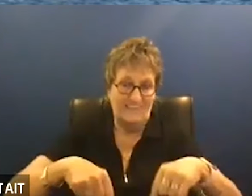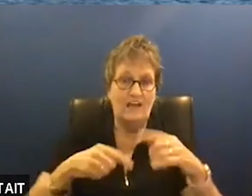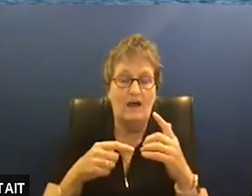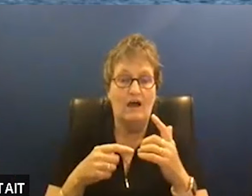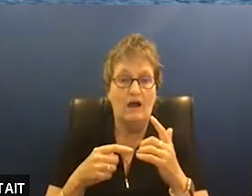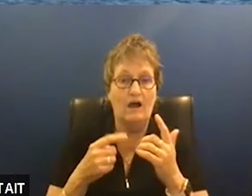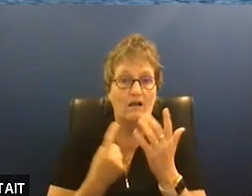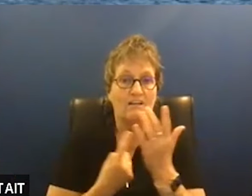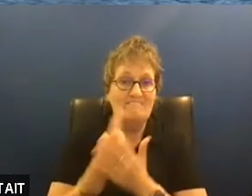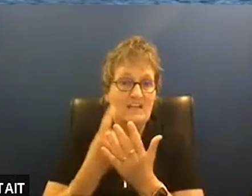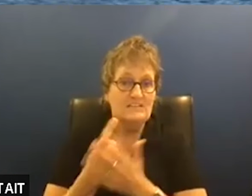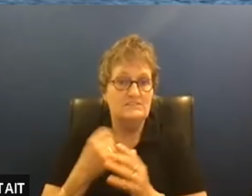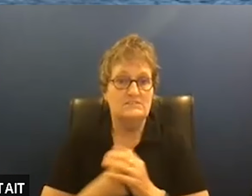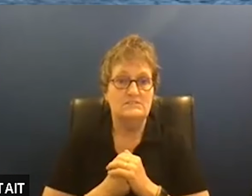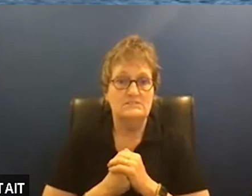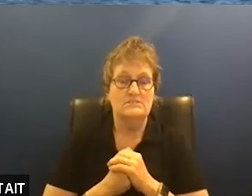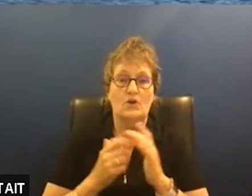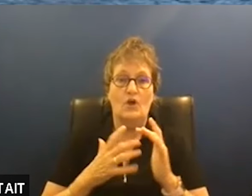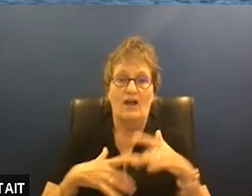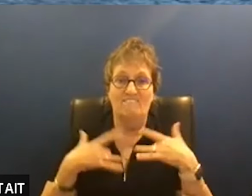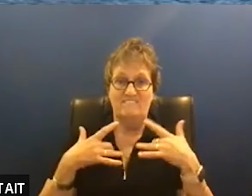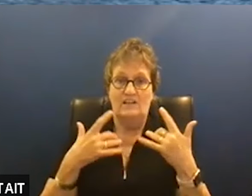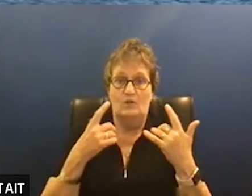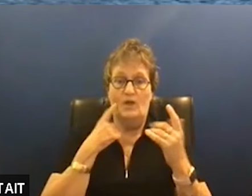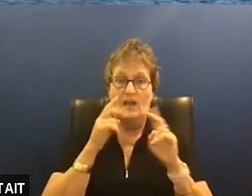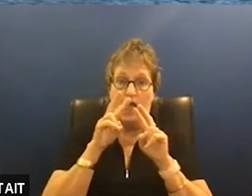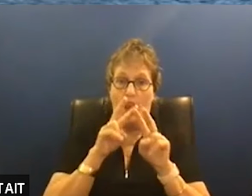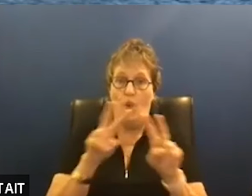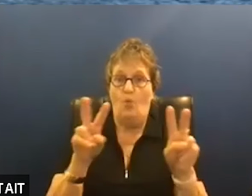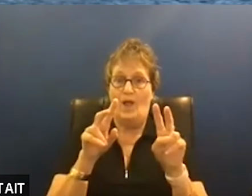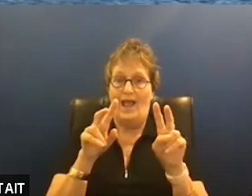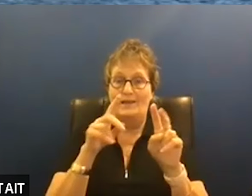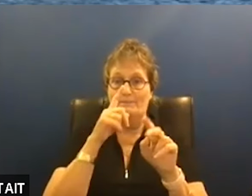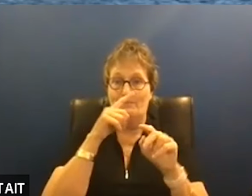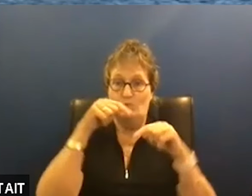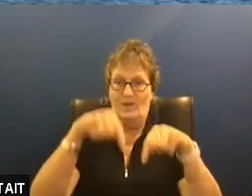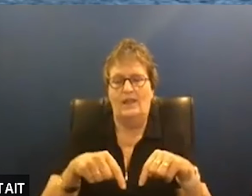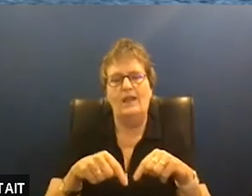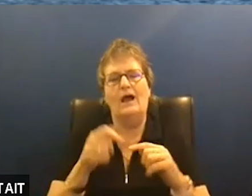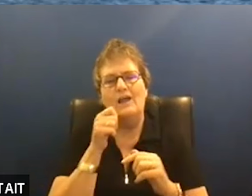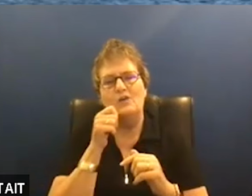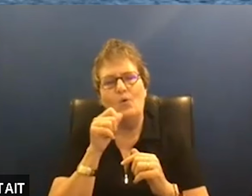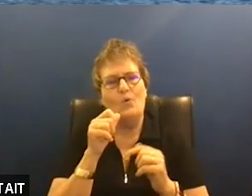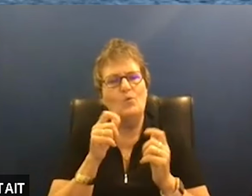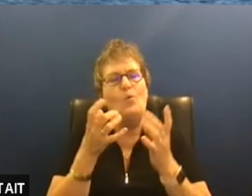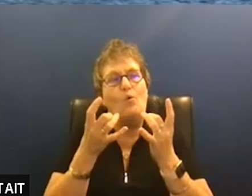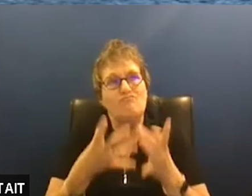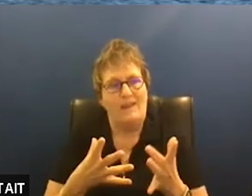I also feel like when I look at the people that are here, we're preaching to the converted all the time, but.